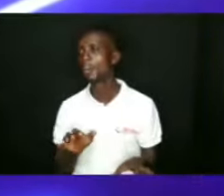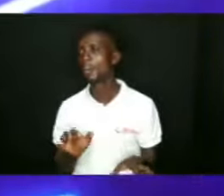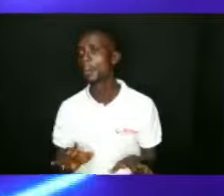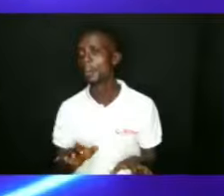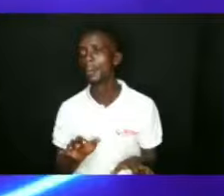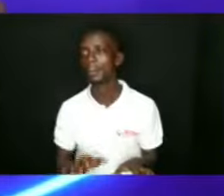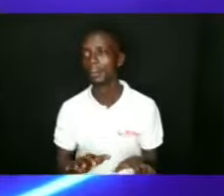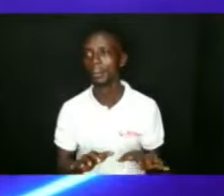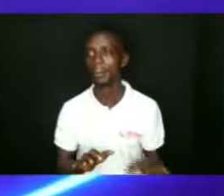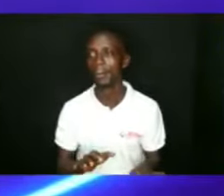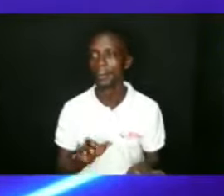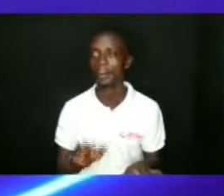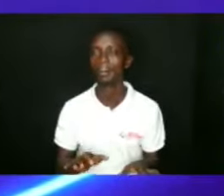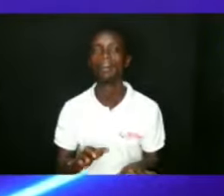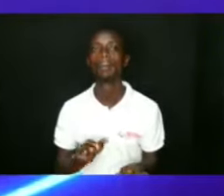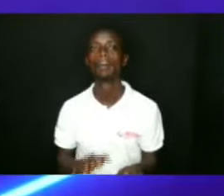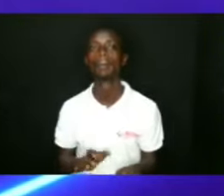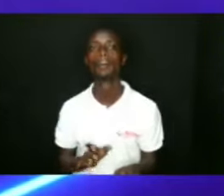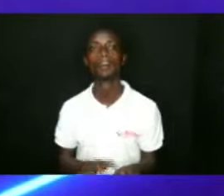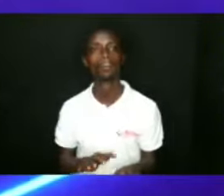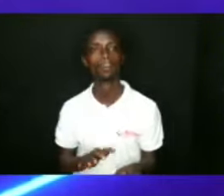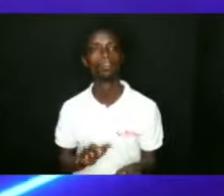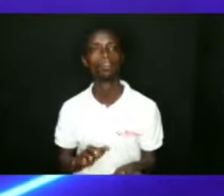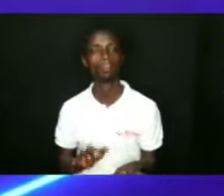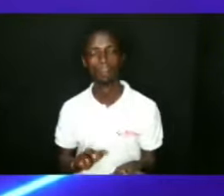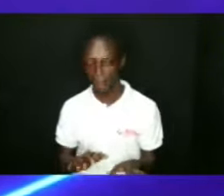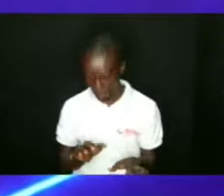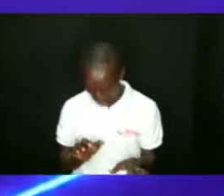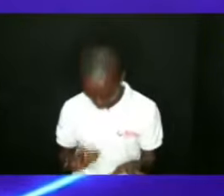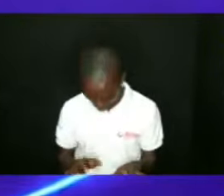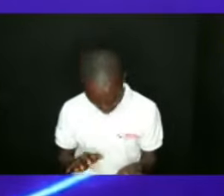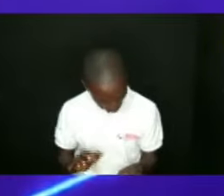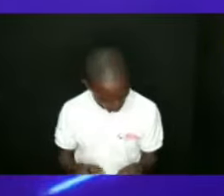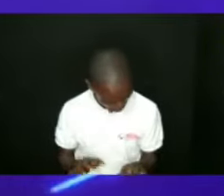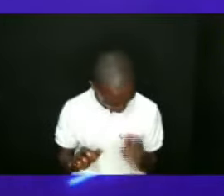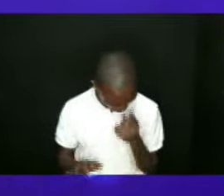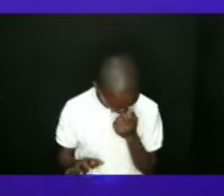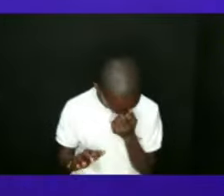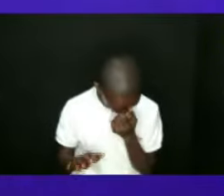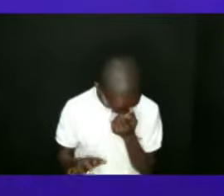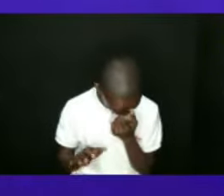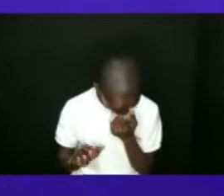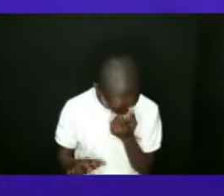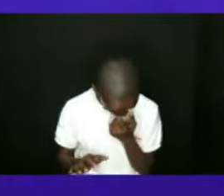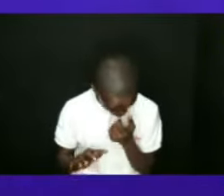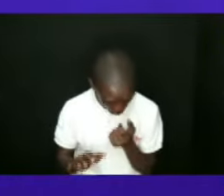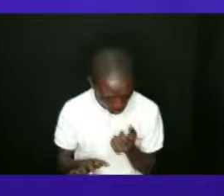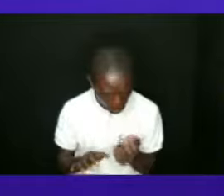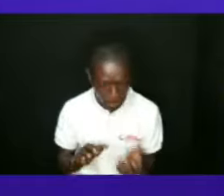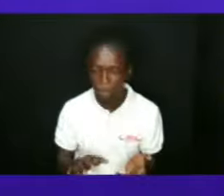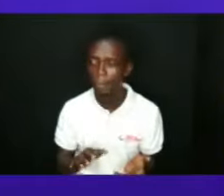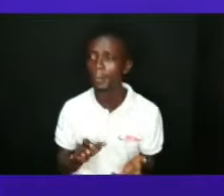you, the Lord our God, on our knees we bow.